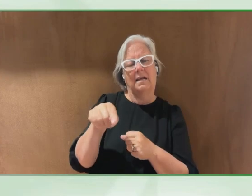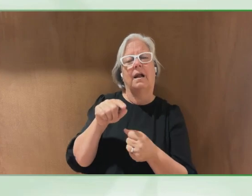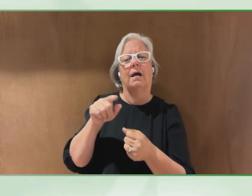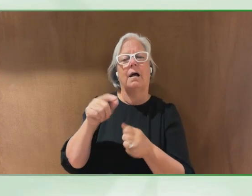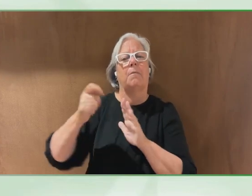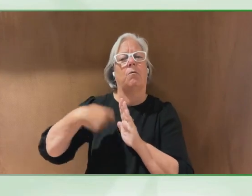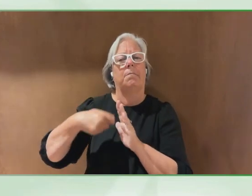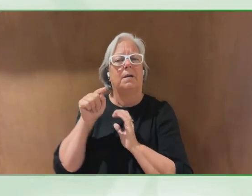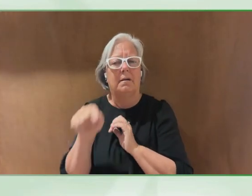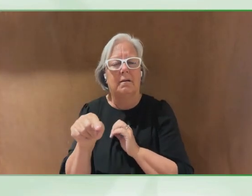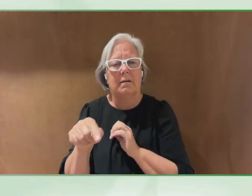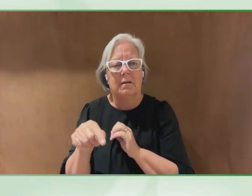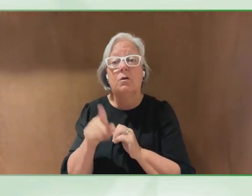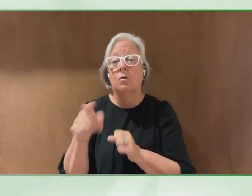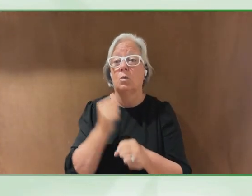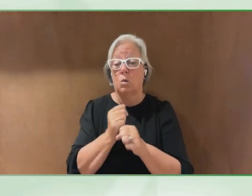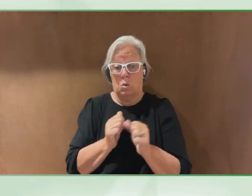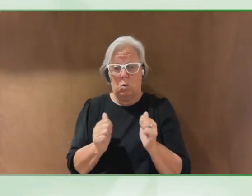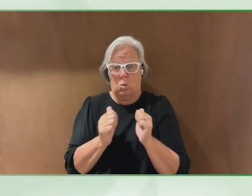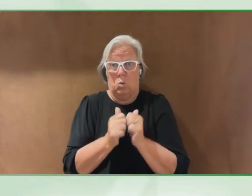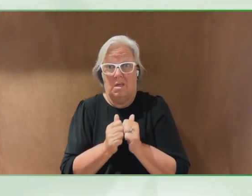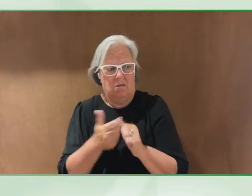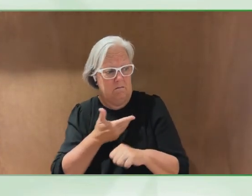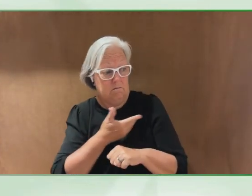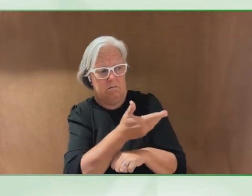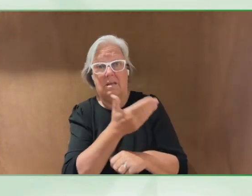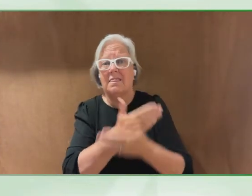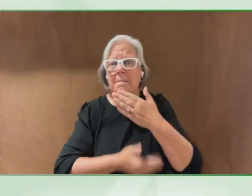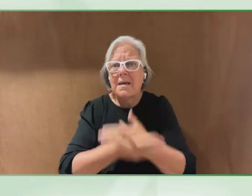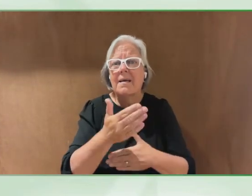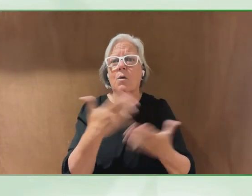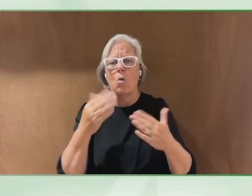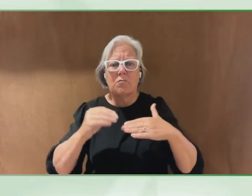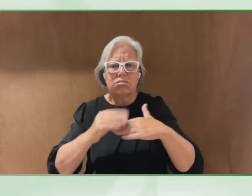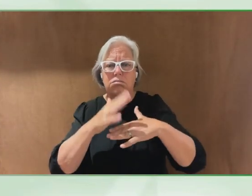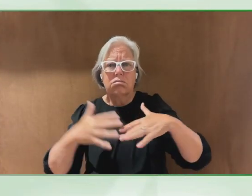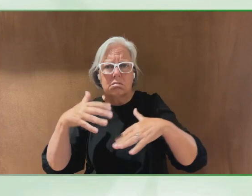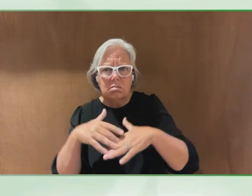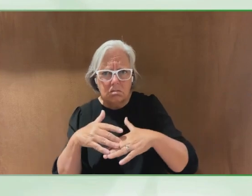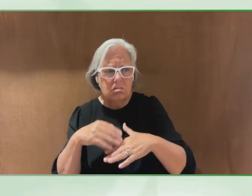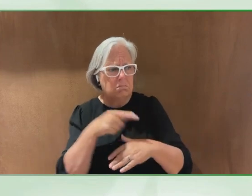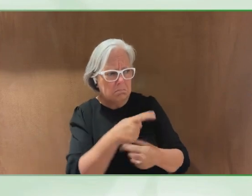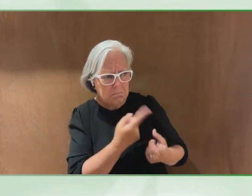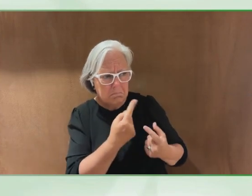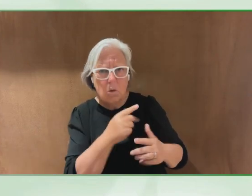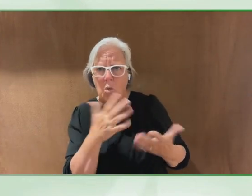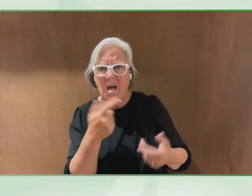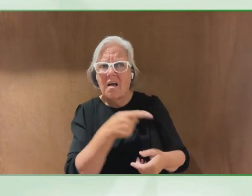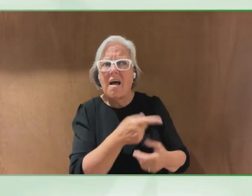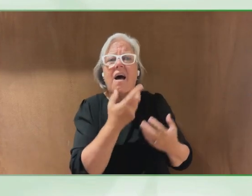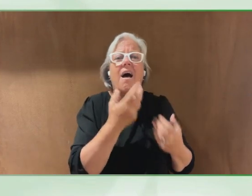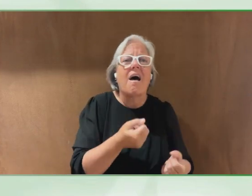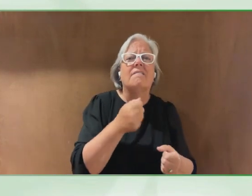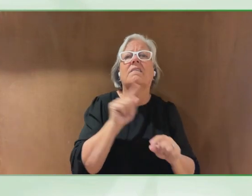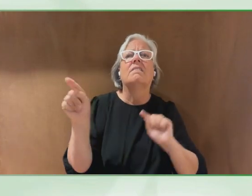or colleagues and hearing about positions that are available is also great, but that's not always the